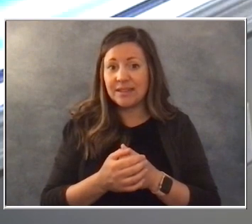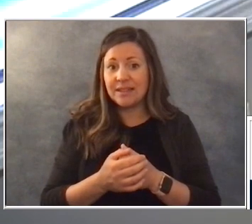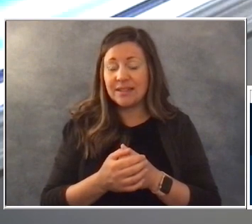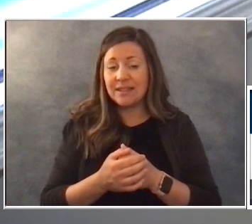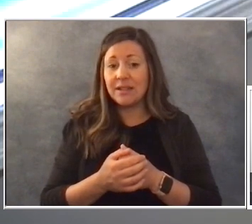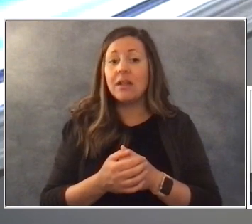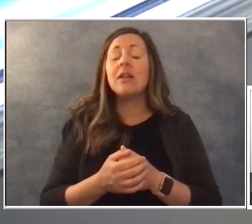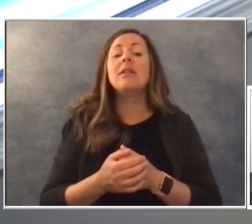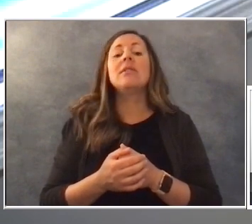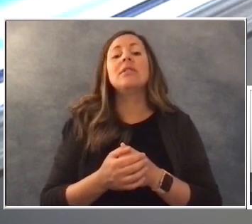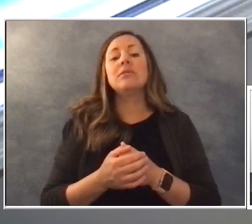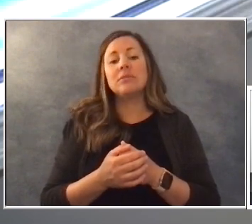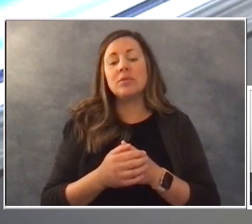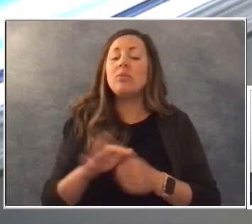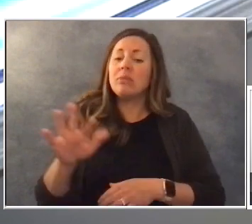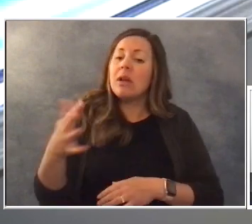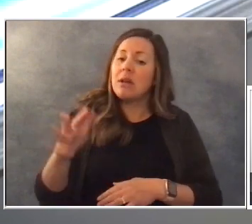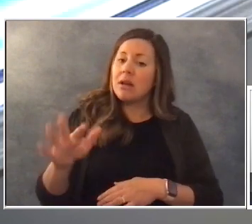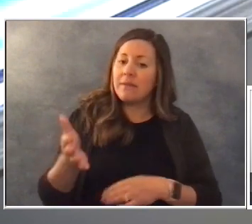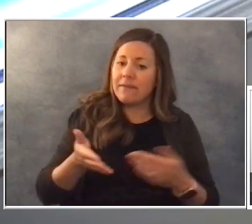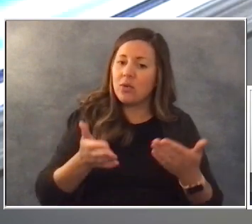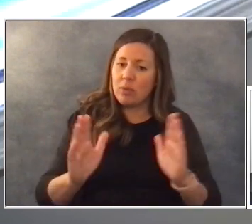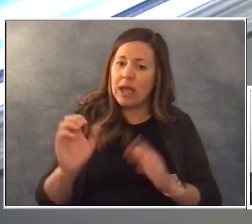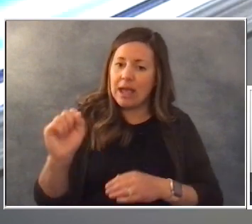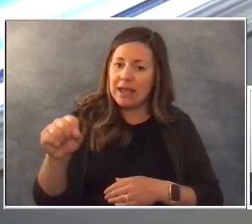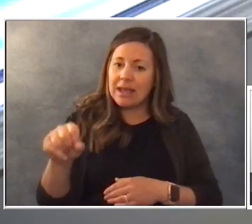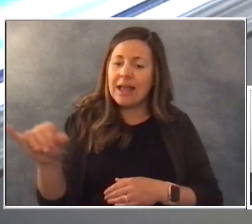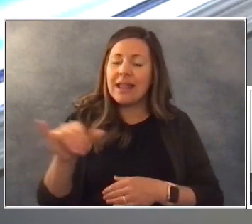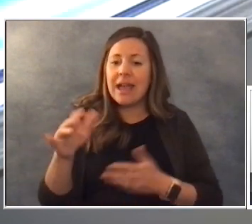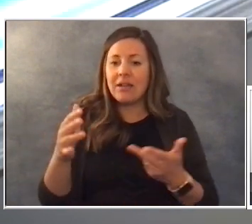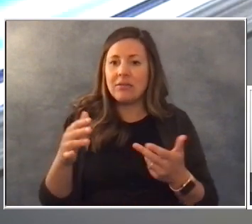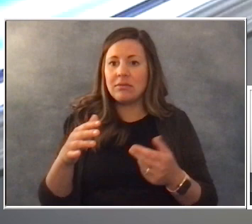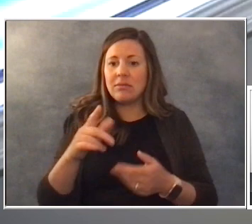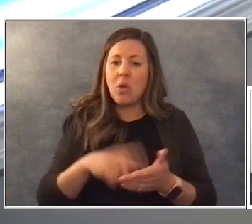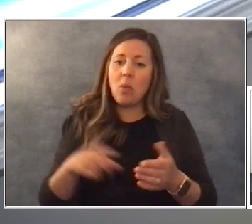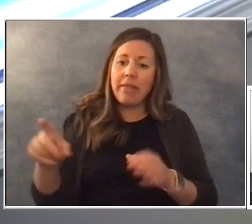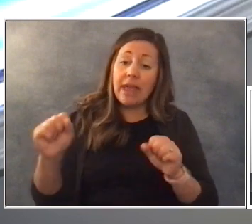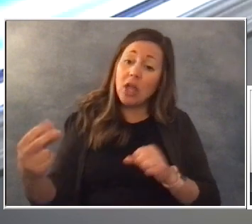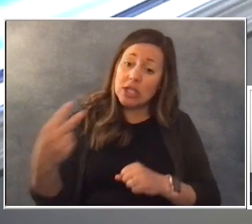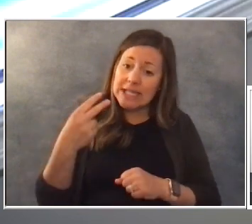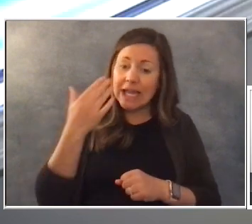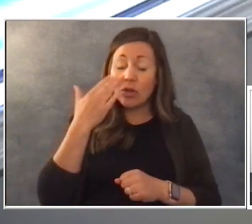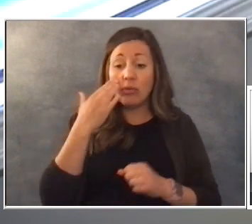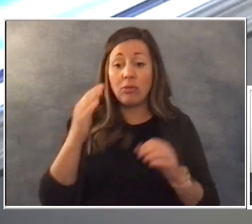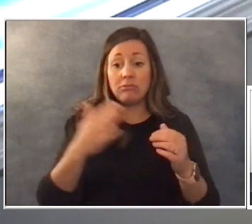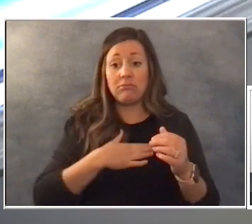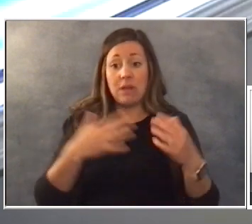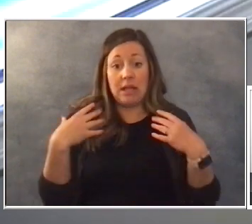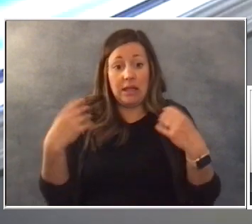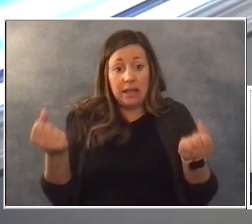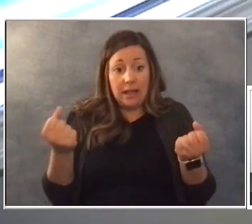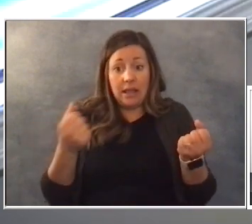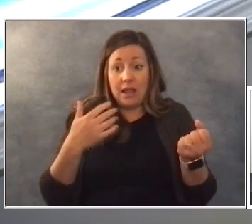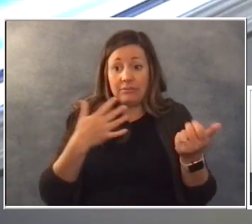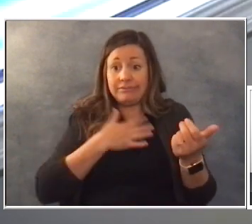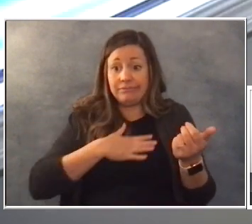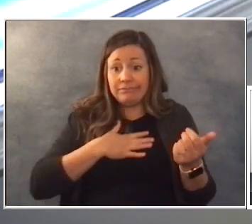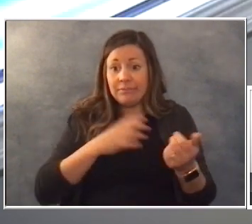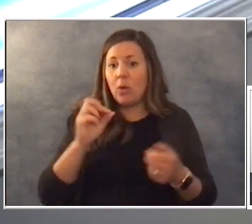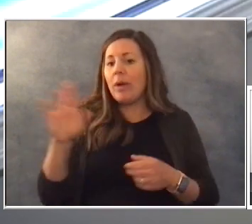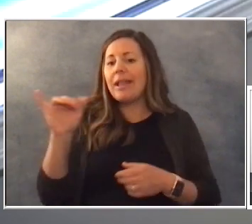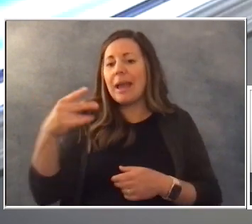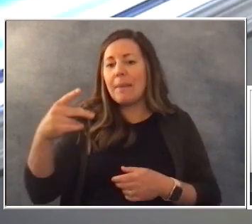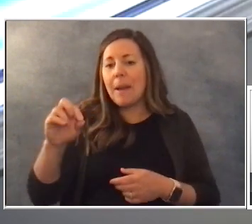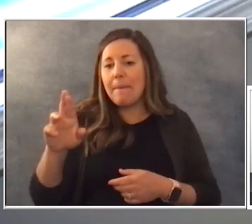We did, in a way, like what was visible, like my healing wounds or my chemo port. We'd say, this is